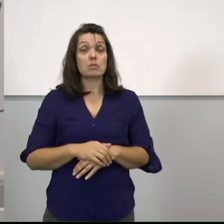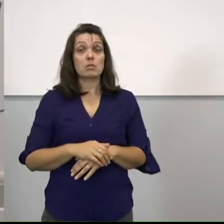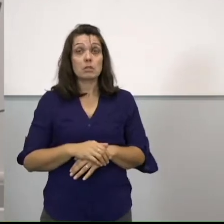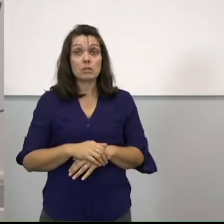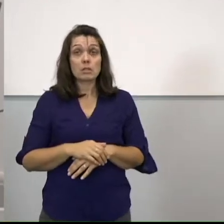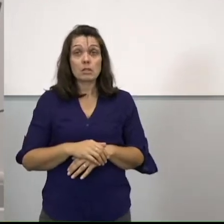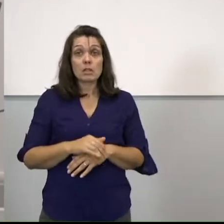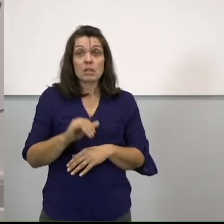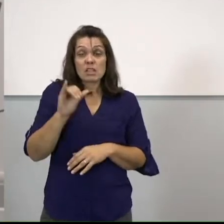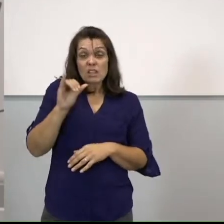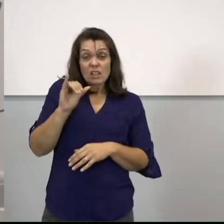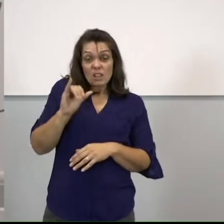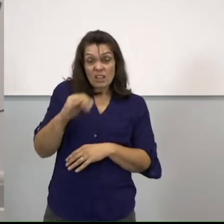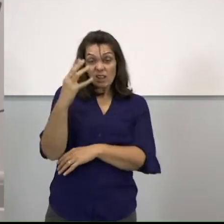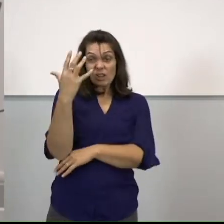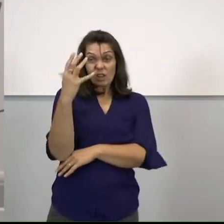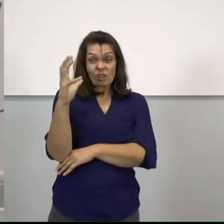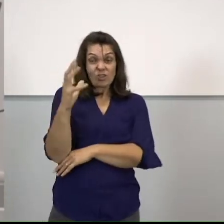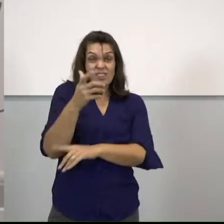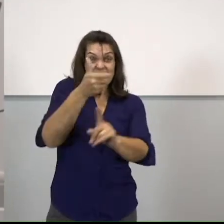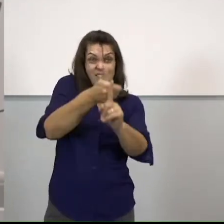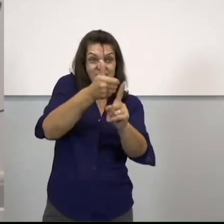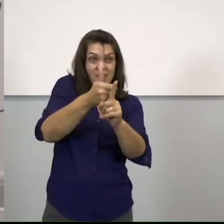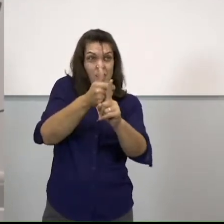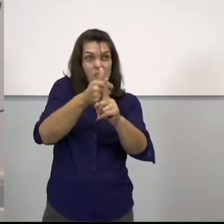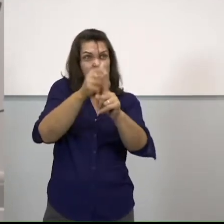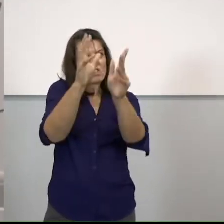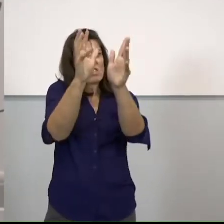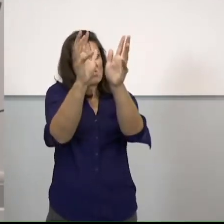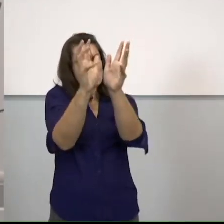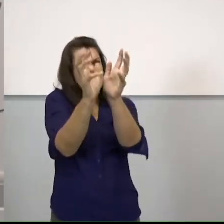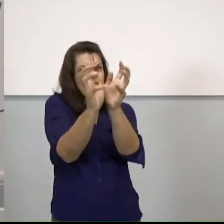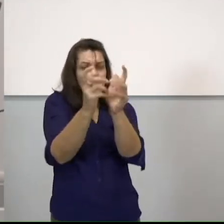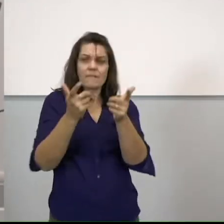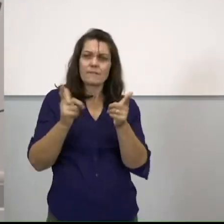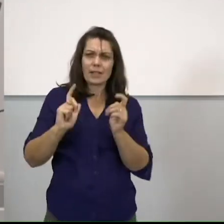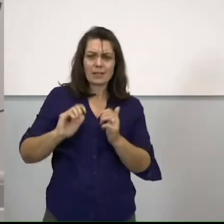How did the fig tree wither so quickly, they thought.